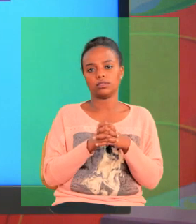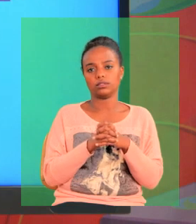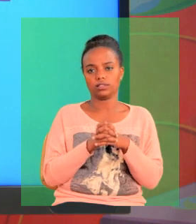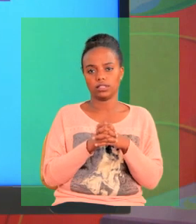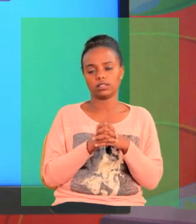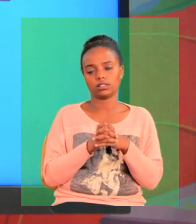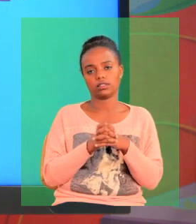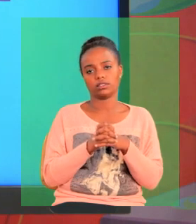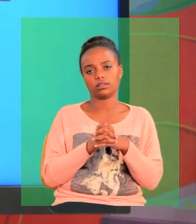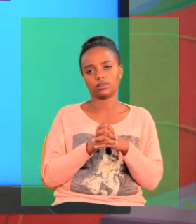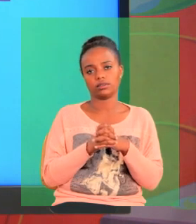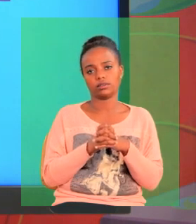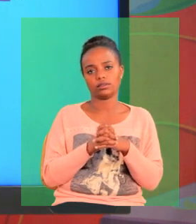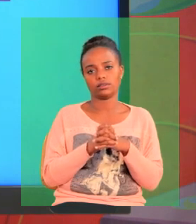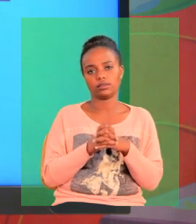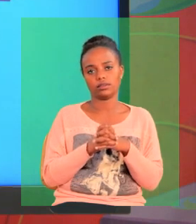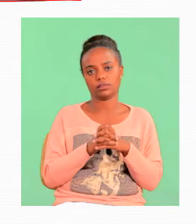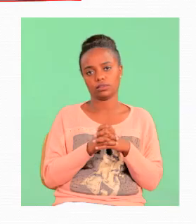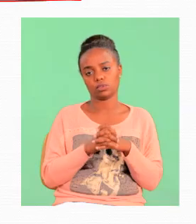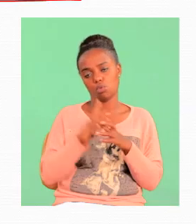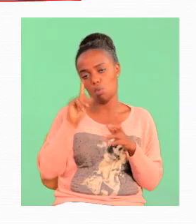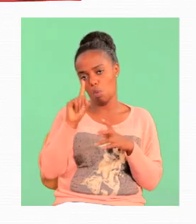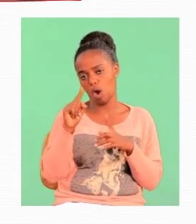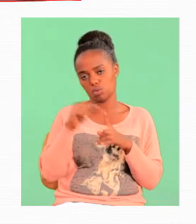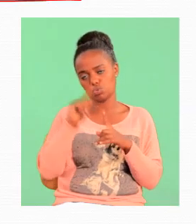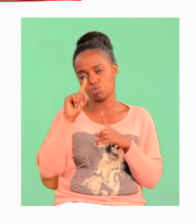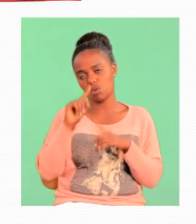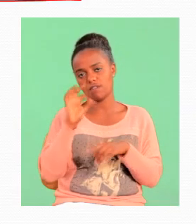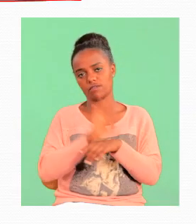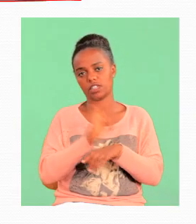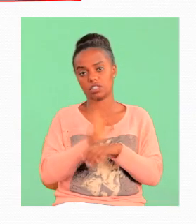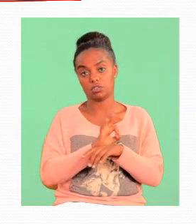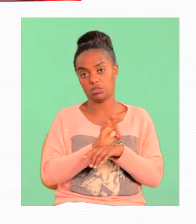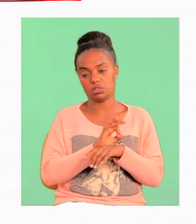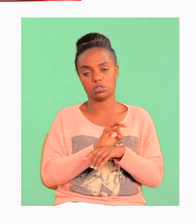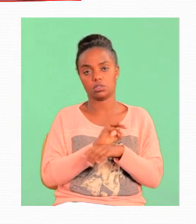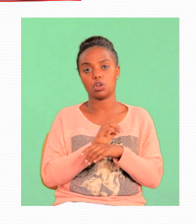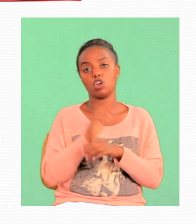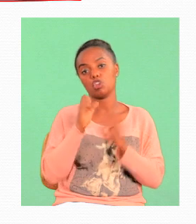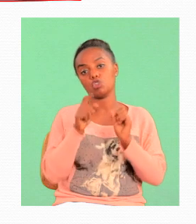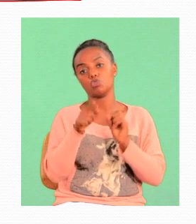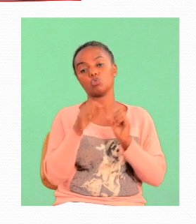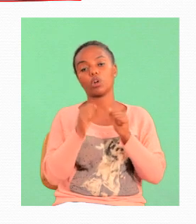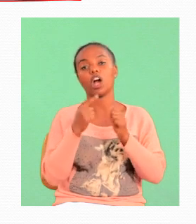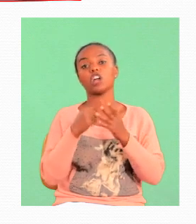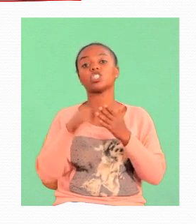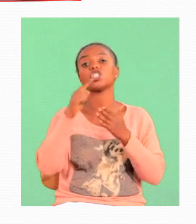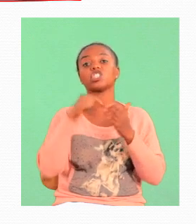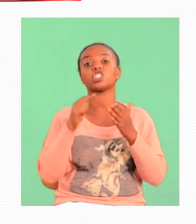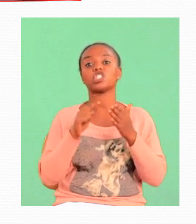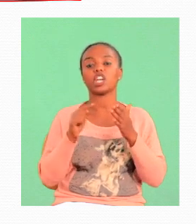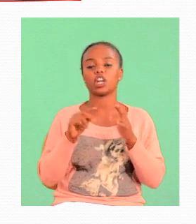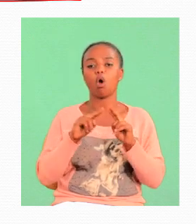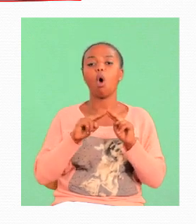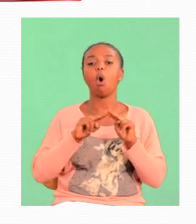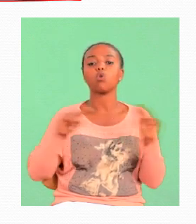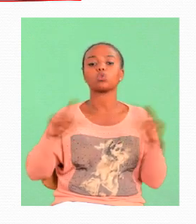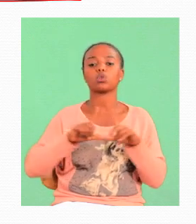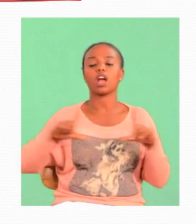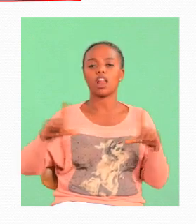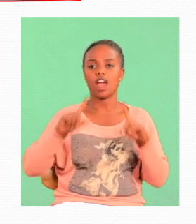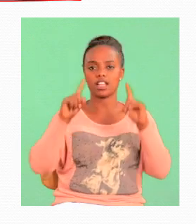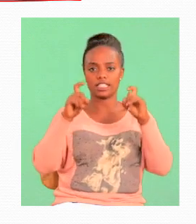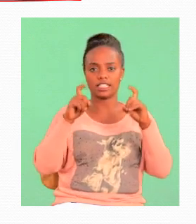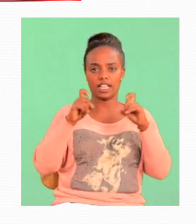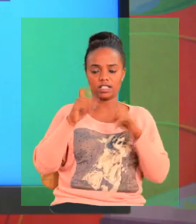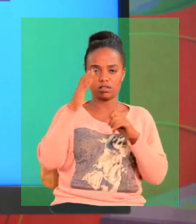one-to-one. It's one-to-one function. By the way, you can check by drawing the graph and using horizontal line test. If